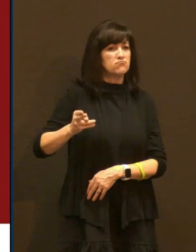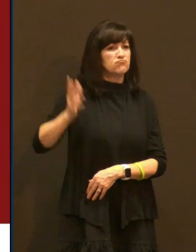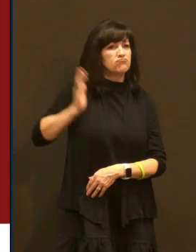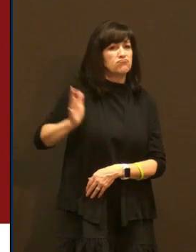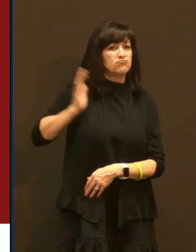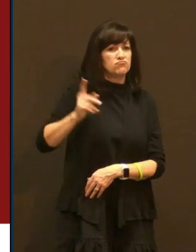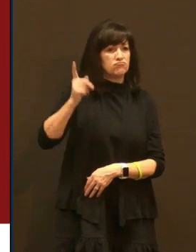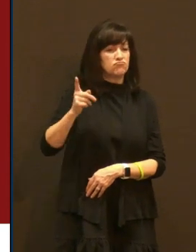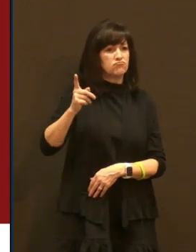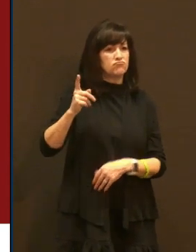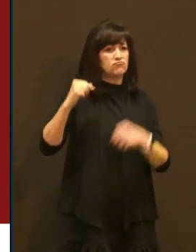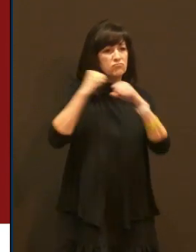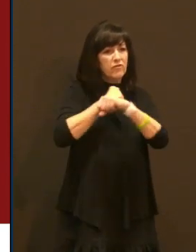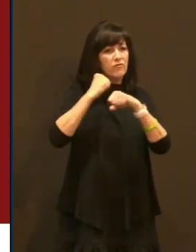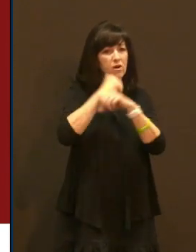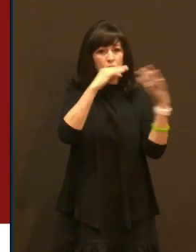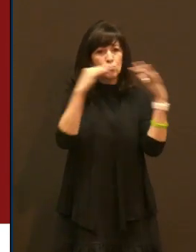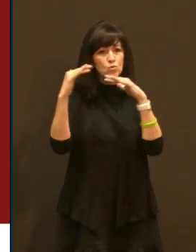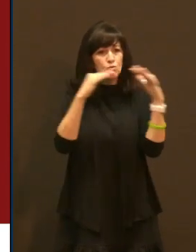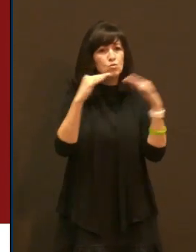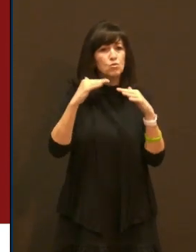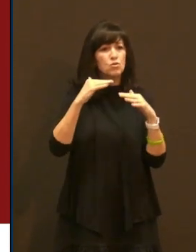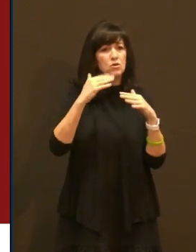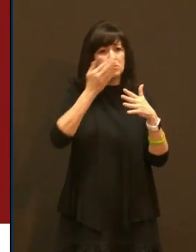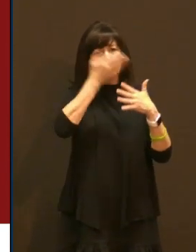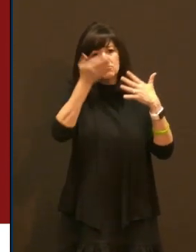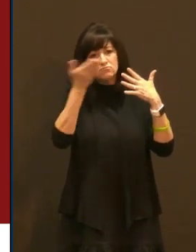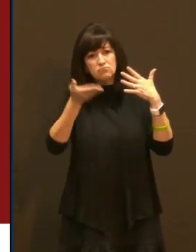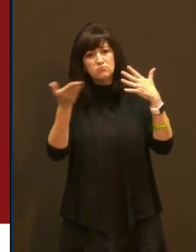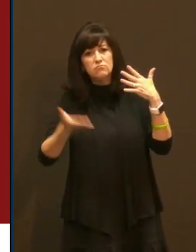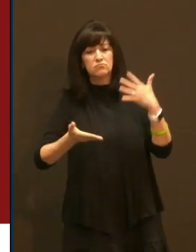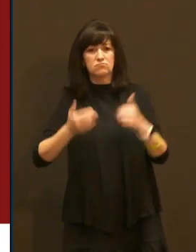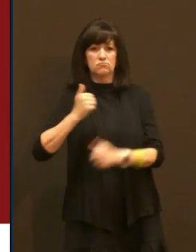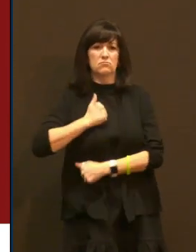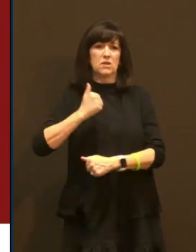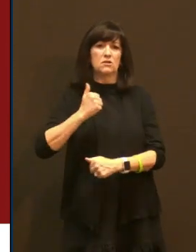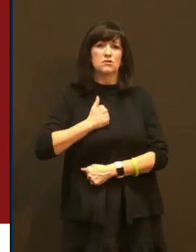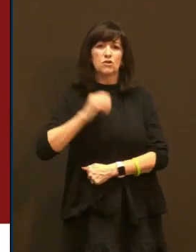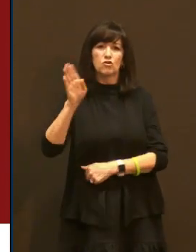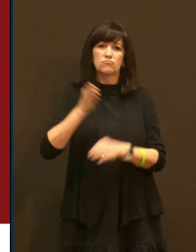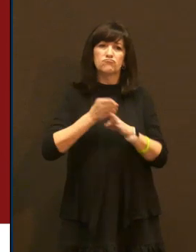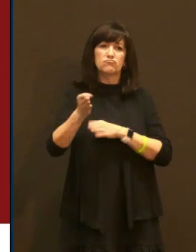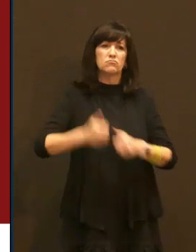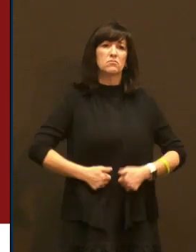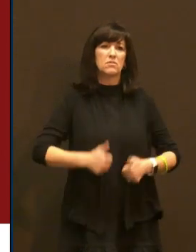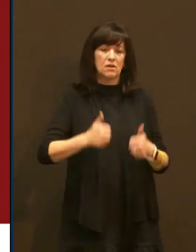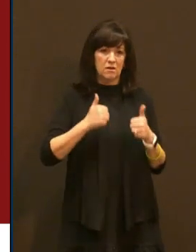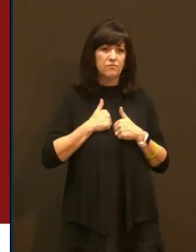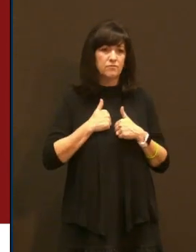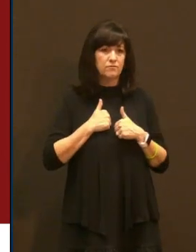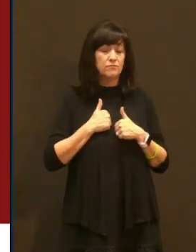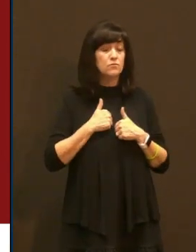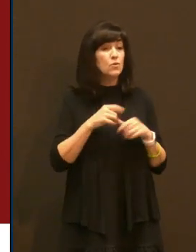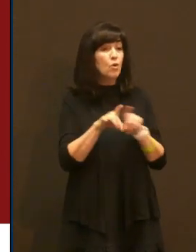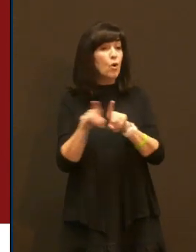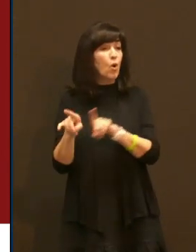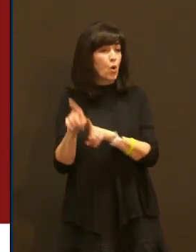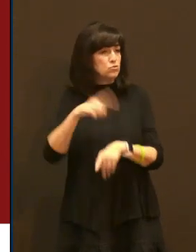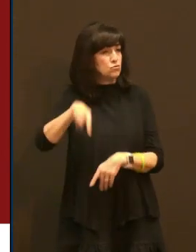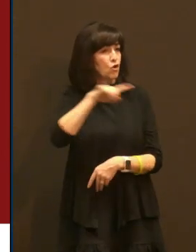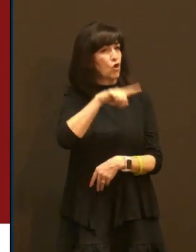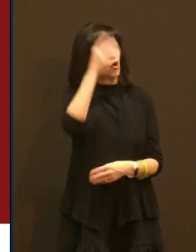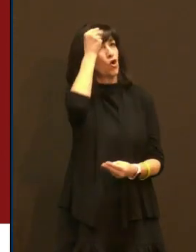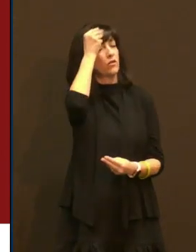we remember those who succumbed to COVID-19 over the last 3 months. But